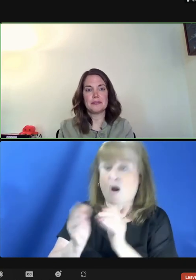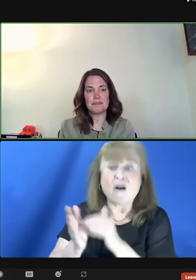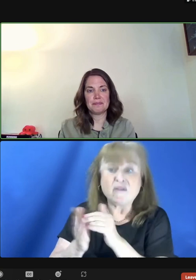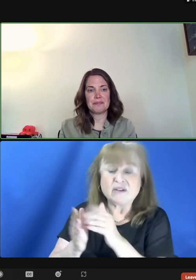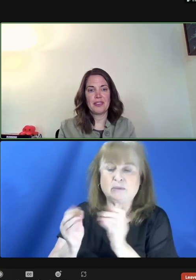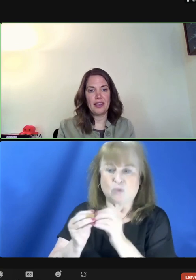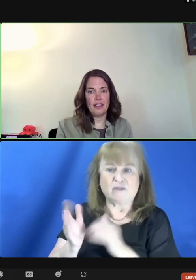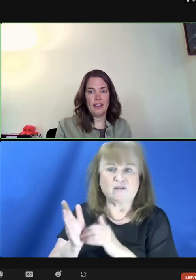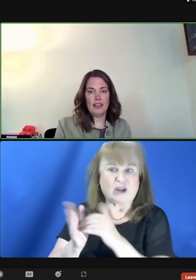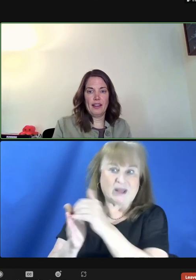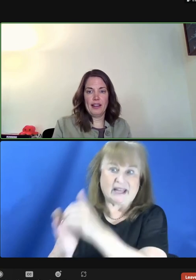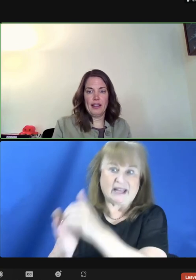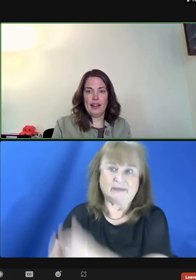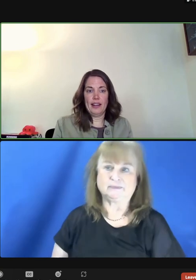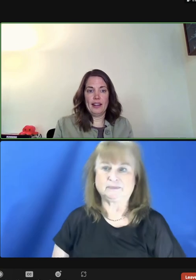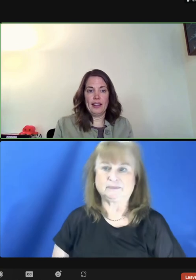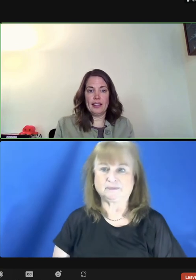and more frequently.